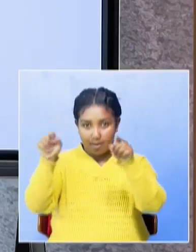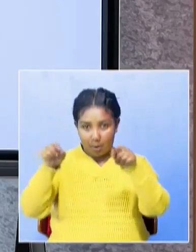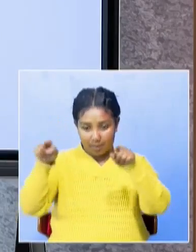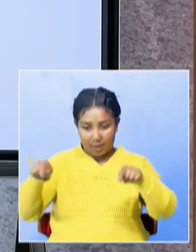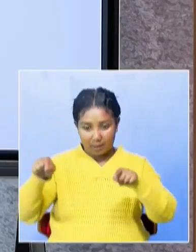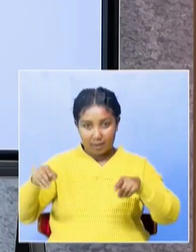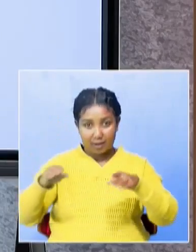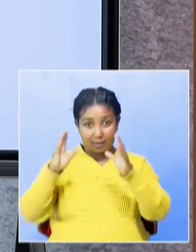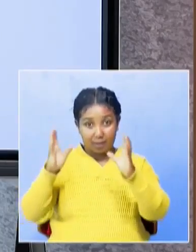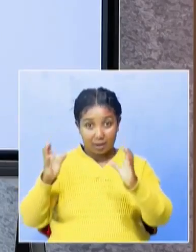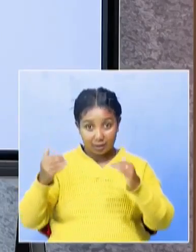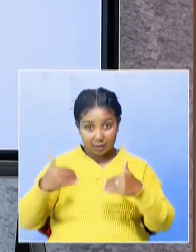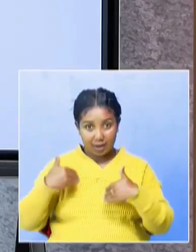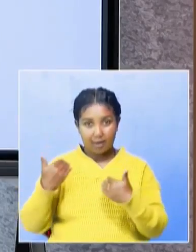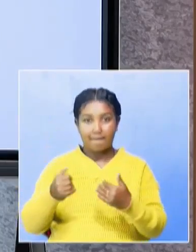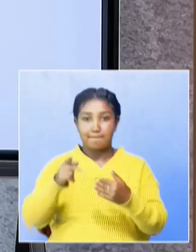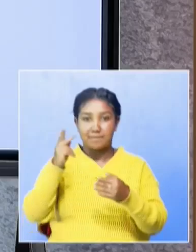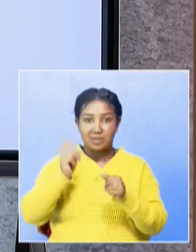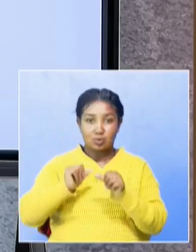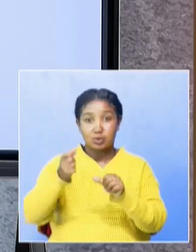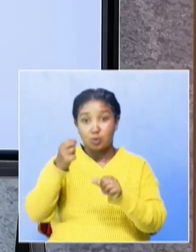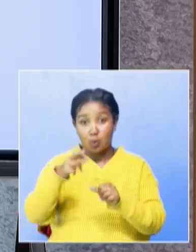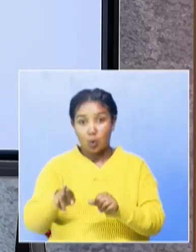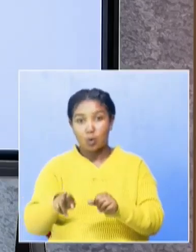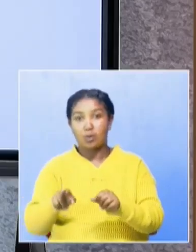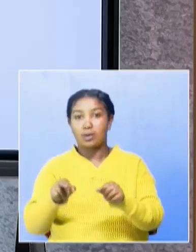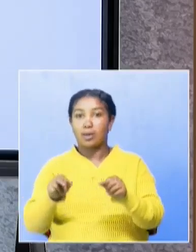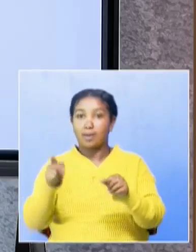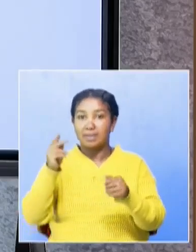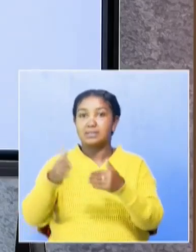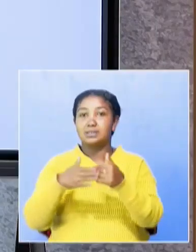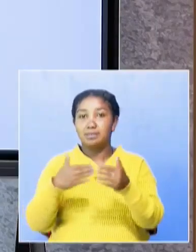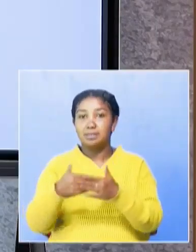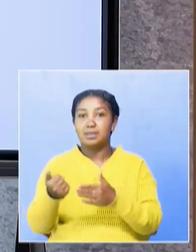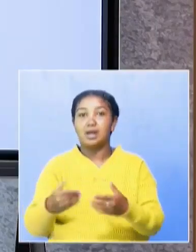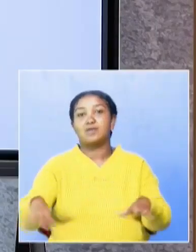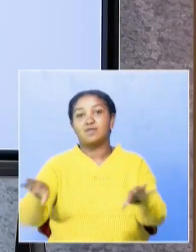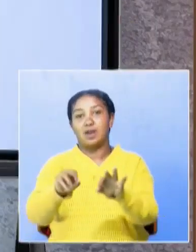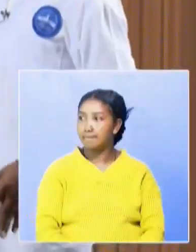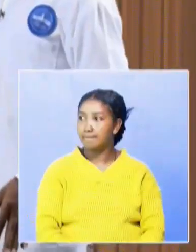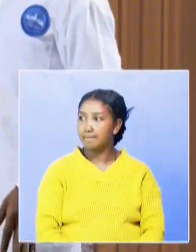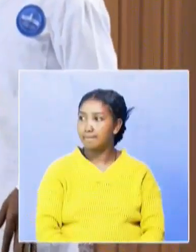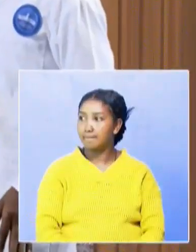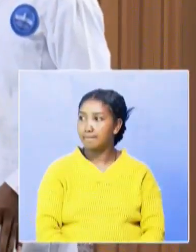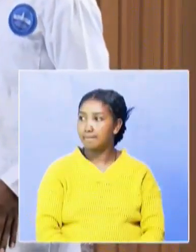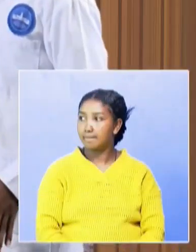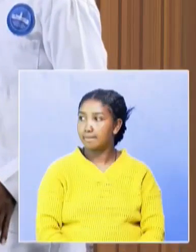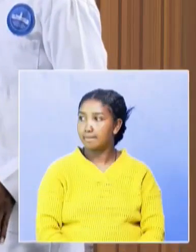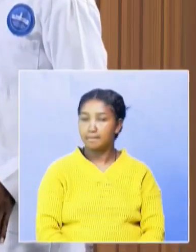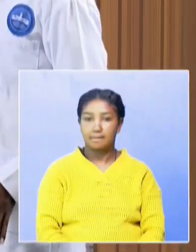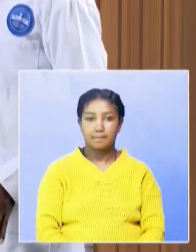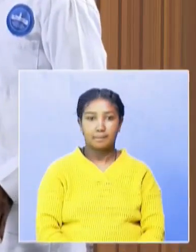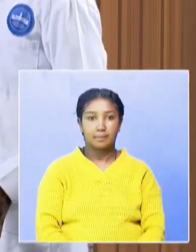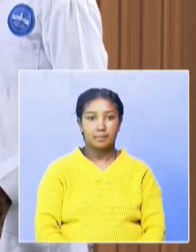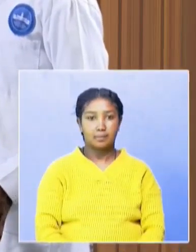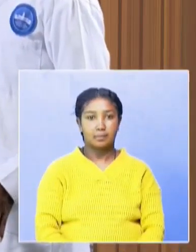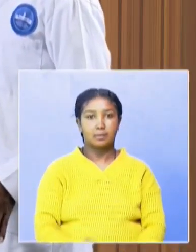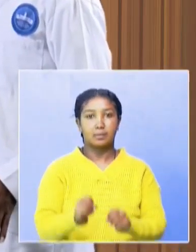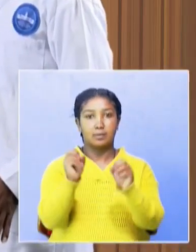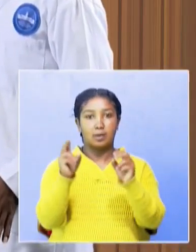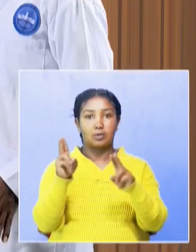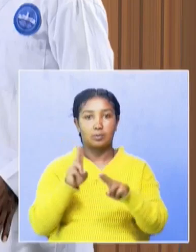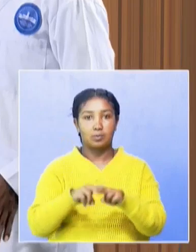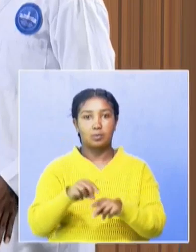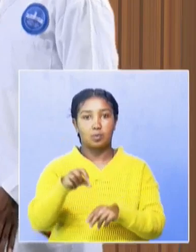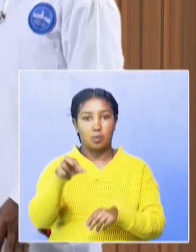the brackets in past continuous or past simple where necessary. Okay? Okay, sorry, we have to put